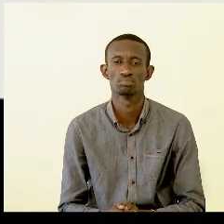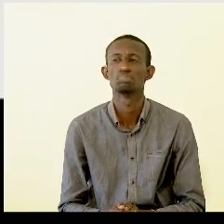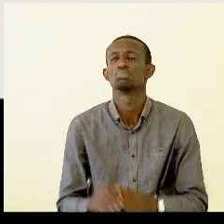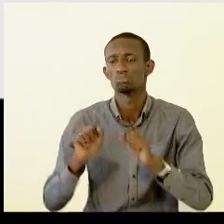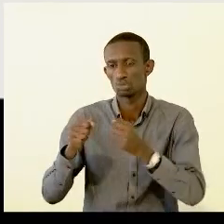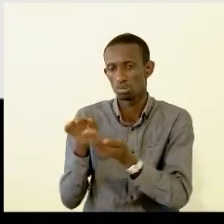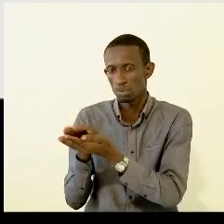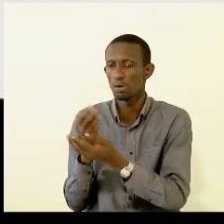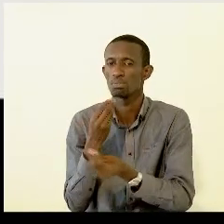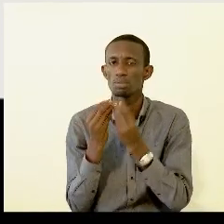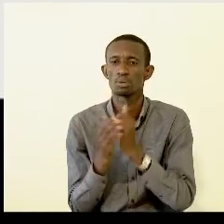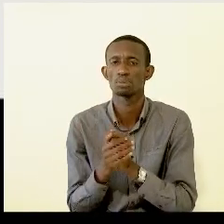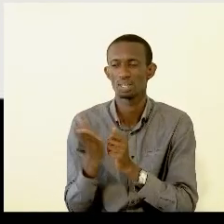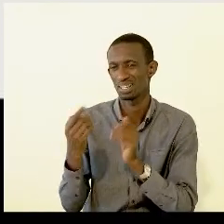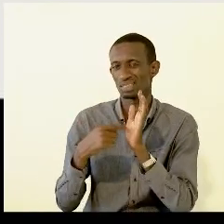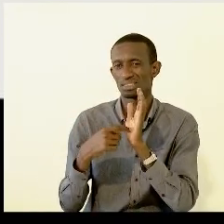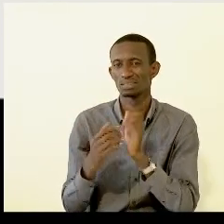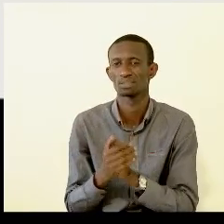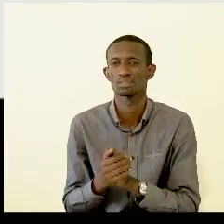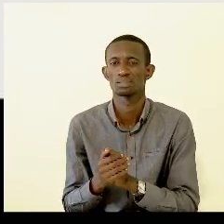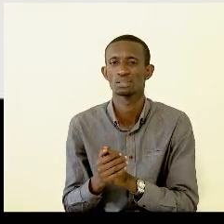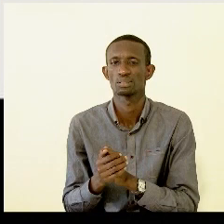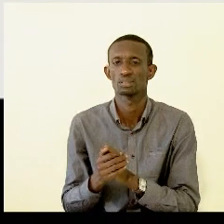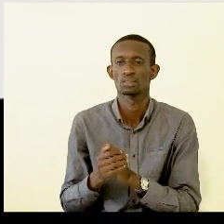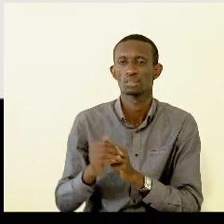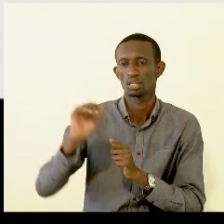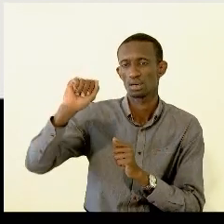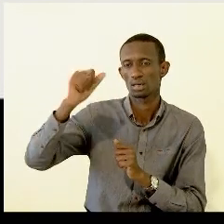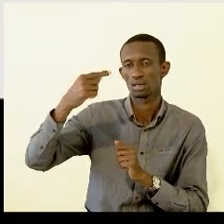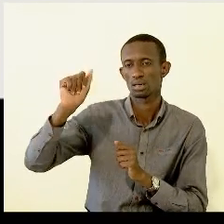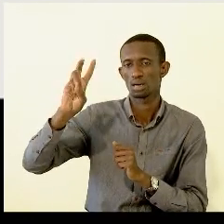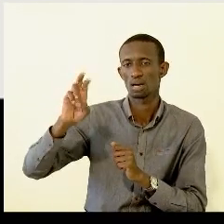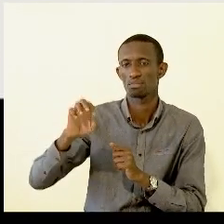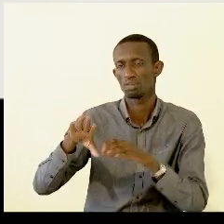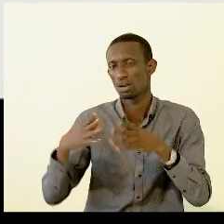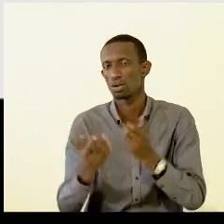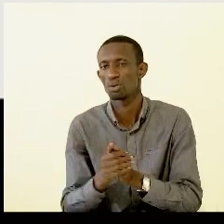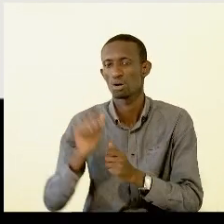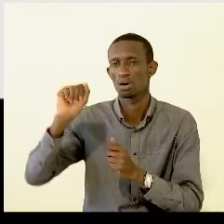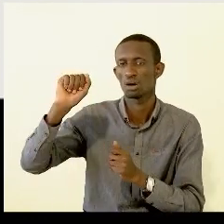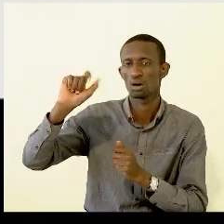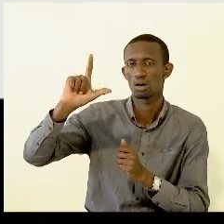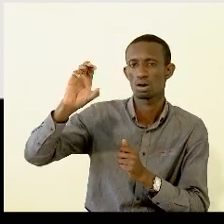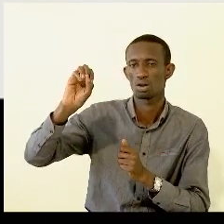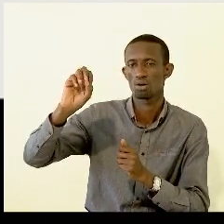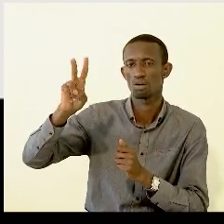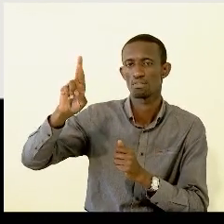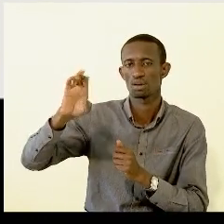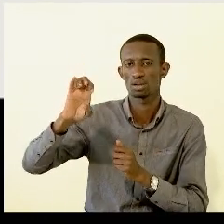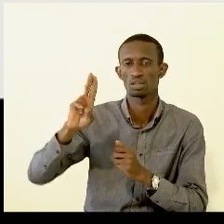food. Here we can have leaves of the agave plant or aloe vera plant. Those leaves